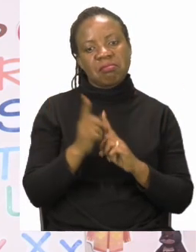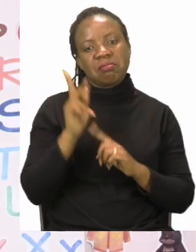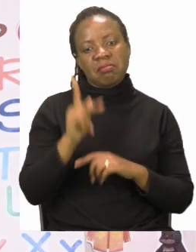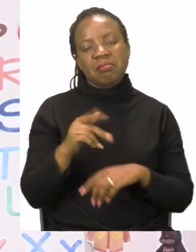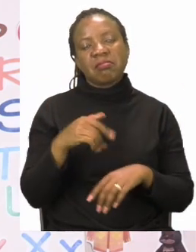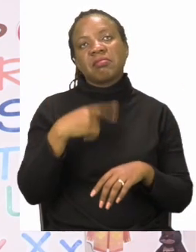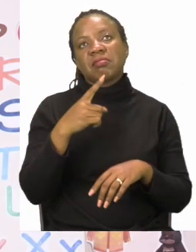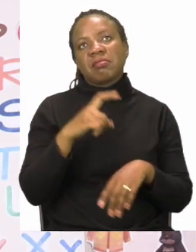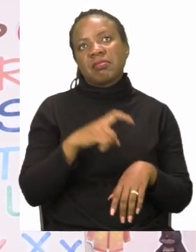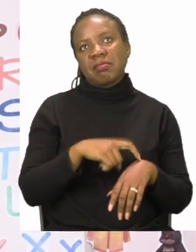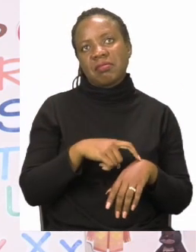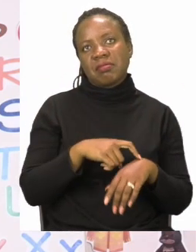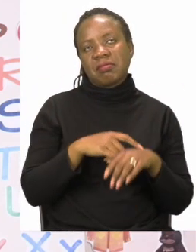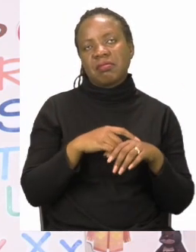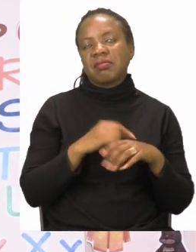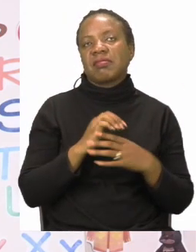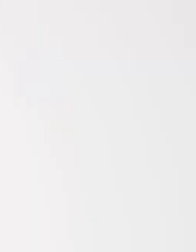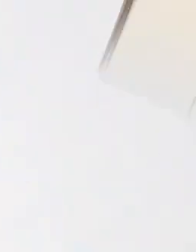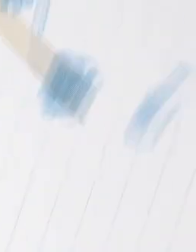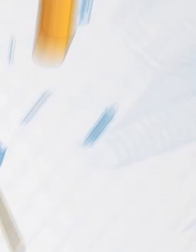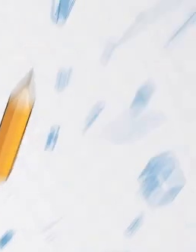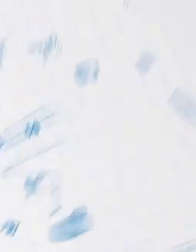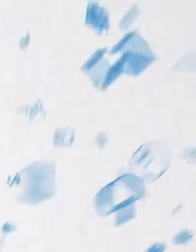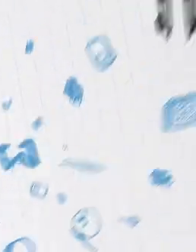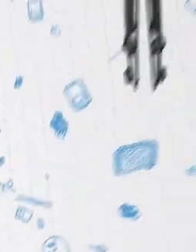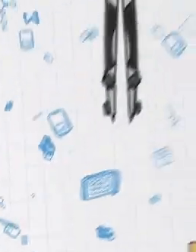Keep well!